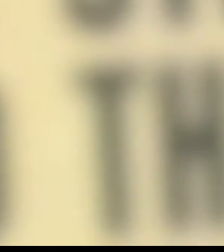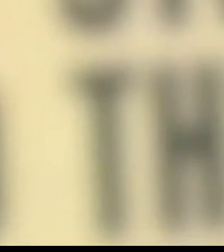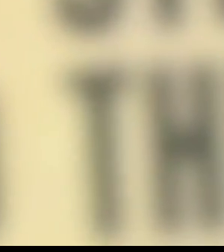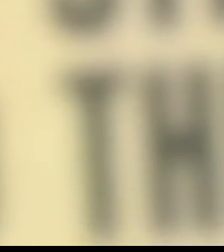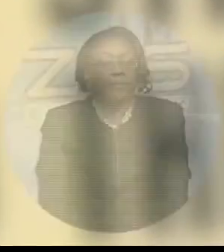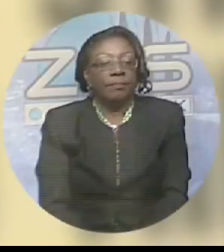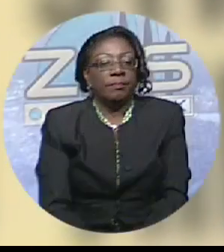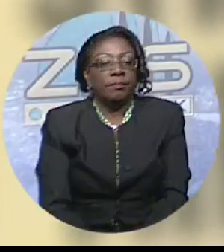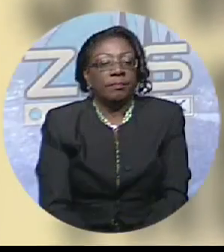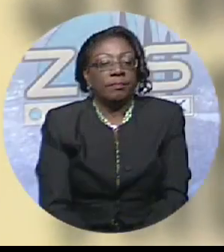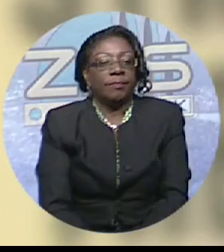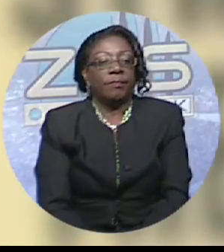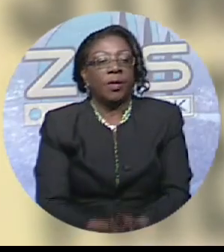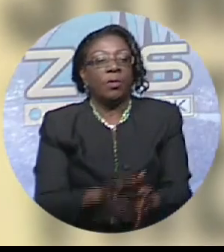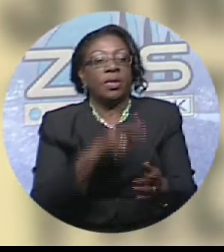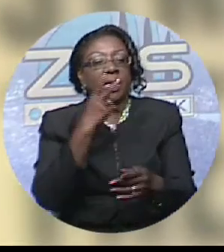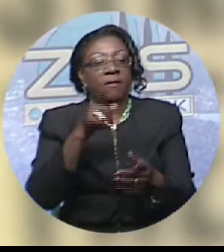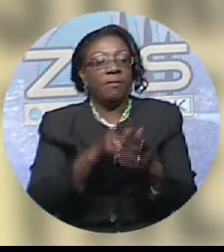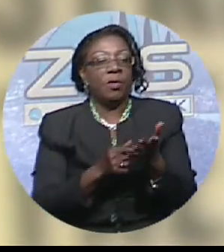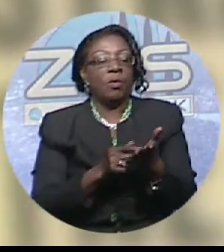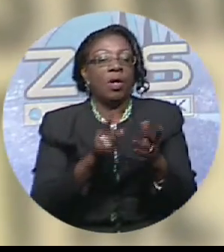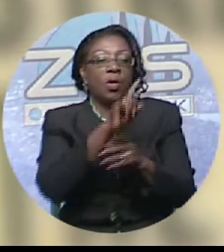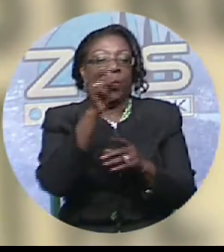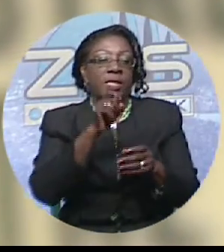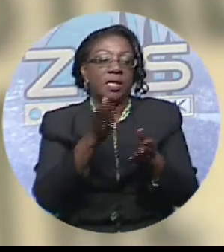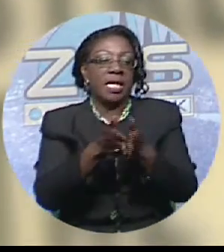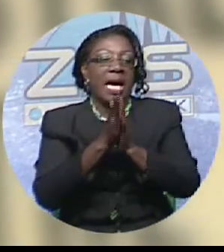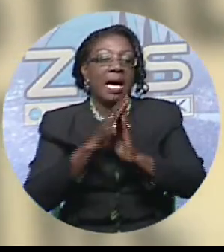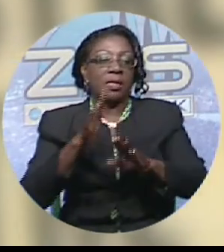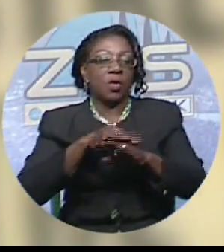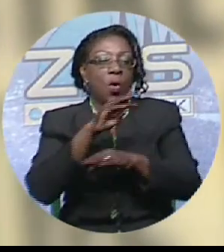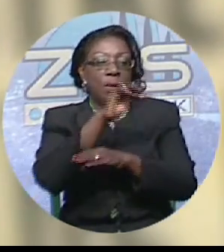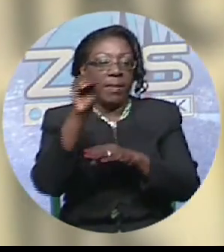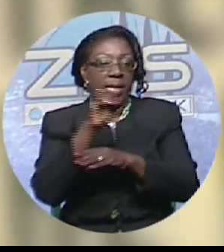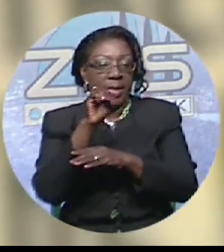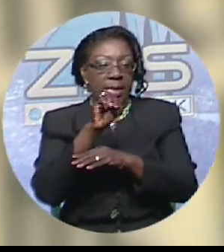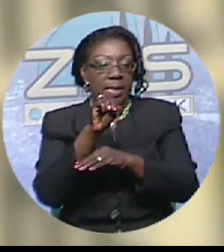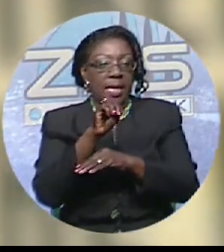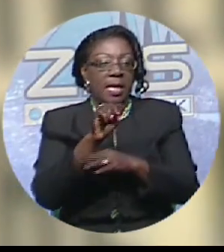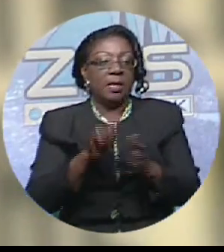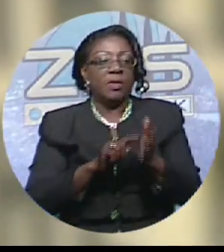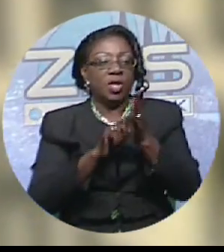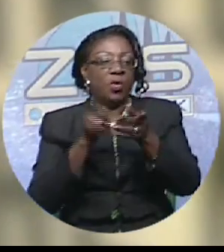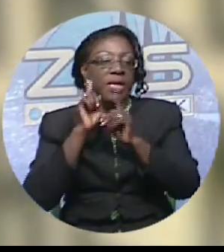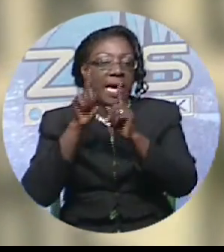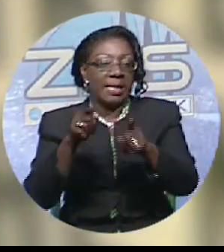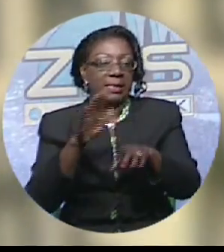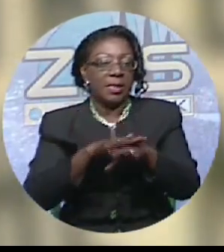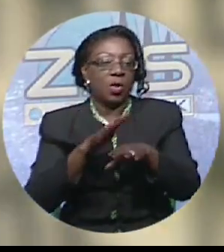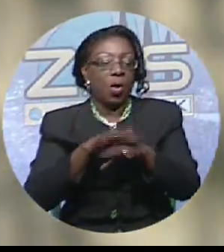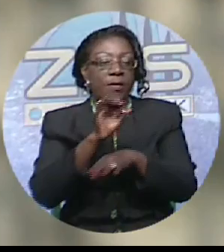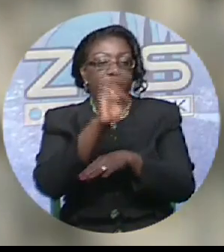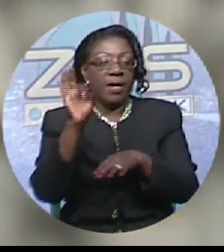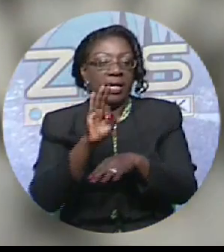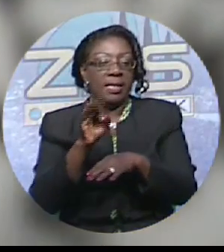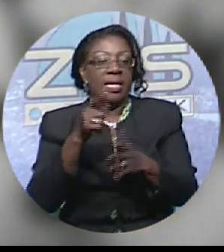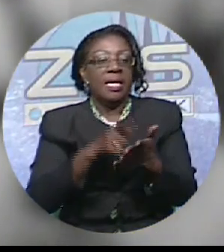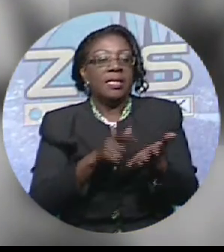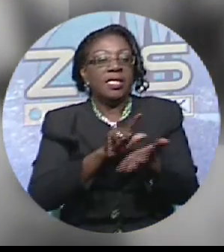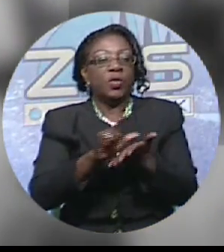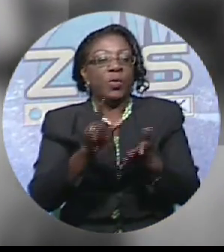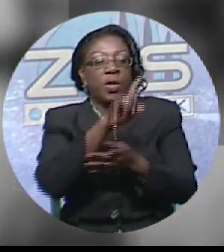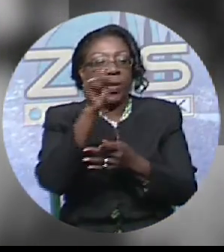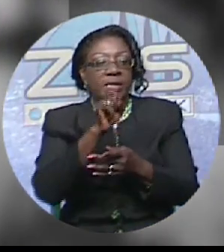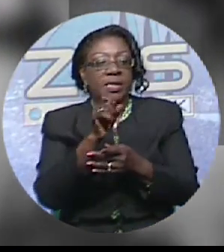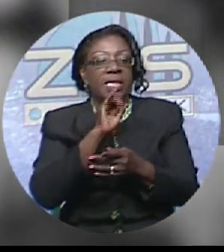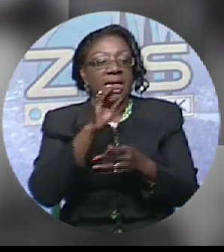hear from you on a question posed on Mondays with the results revealed on Fridays. This week's poll question is